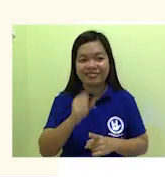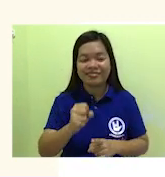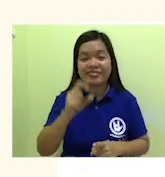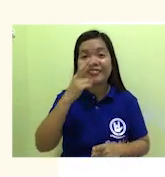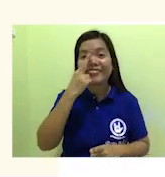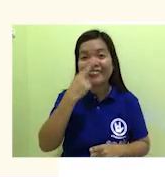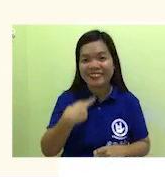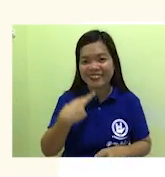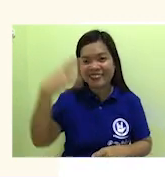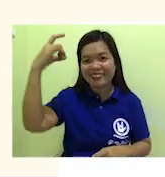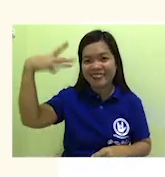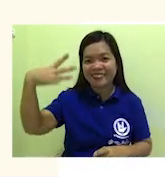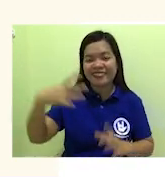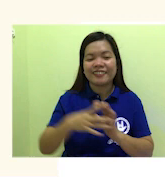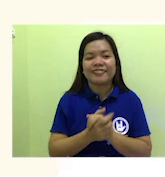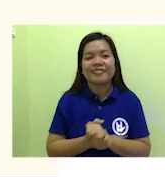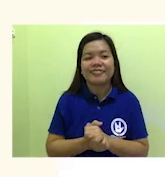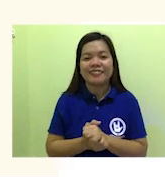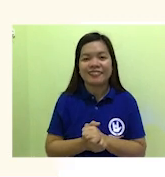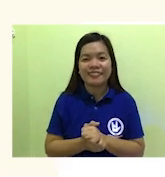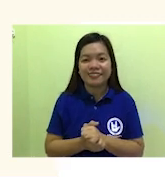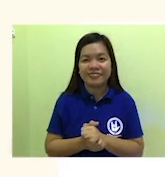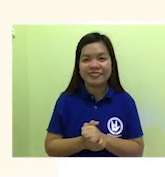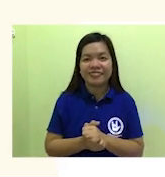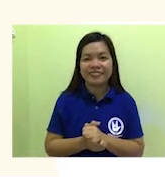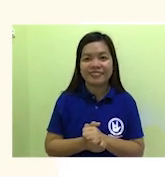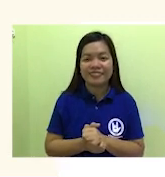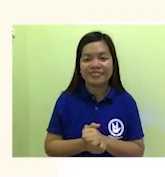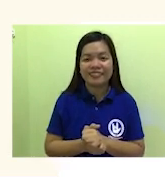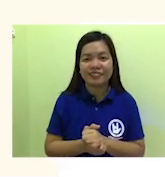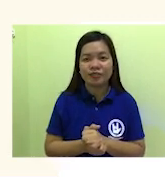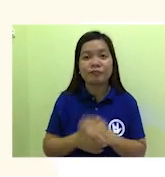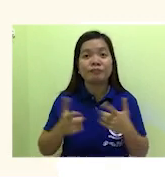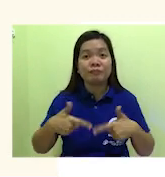Amazing! The answer is red light.